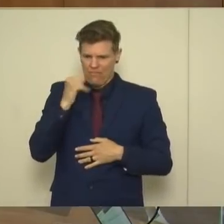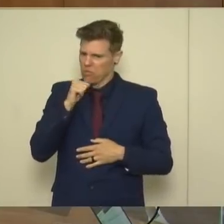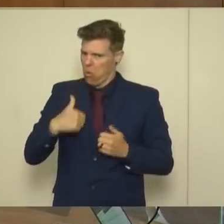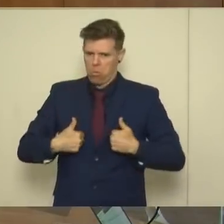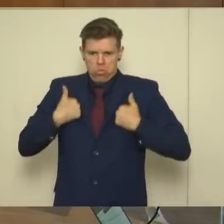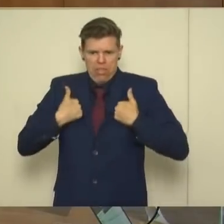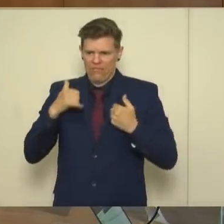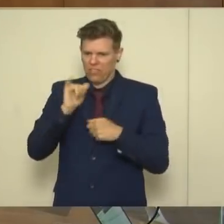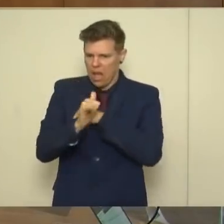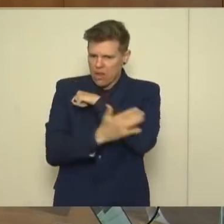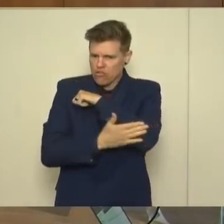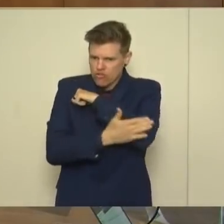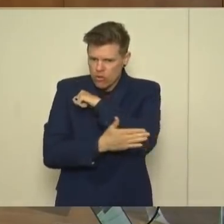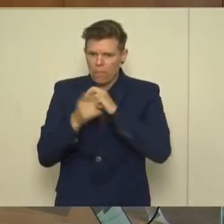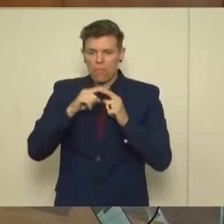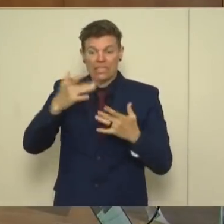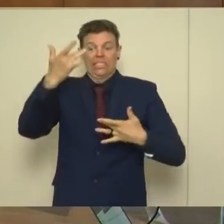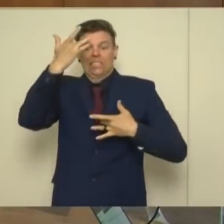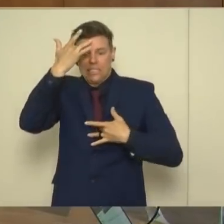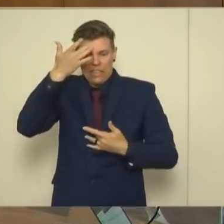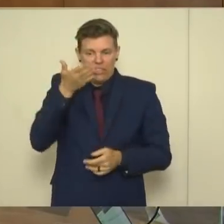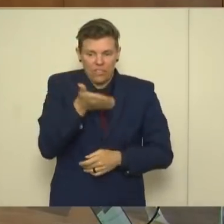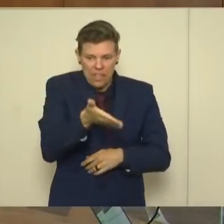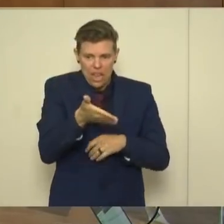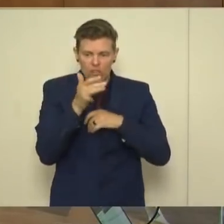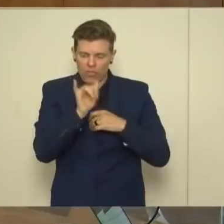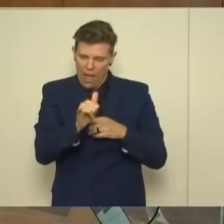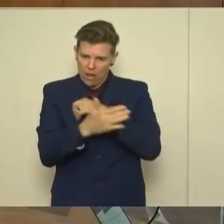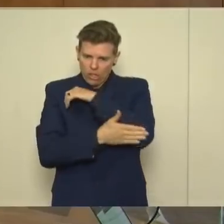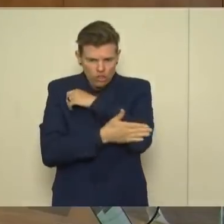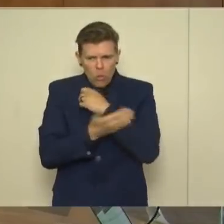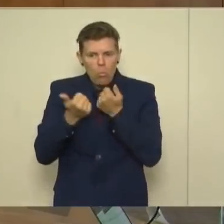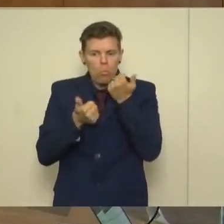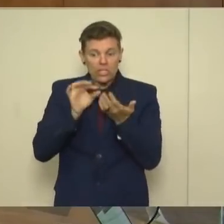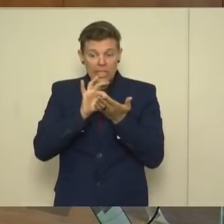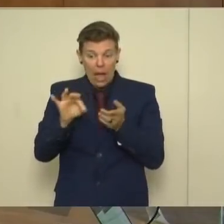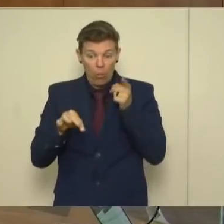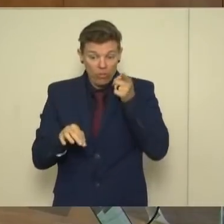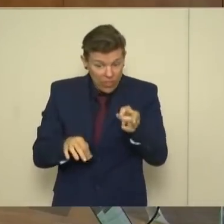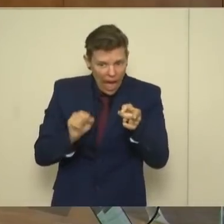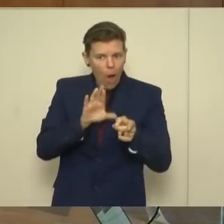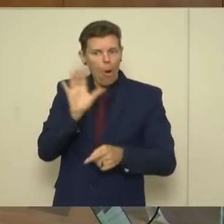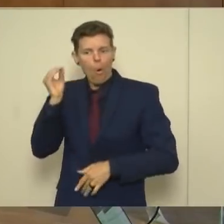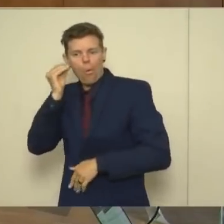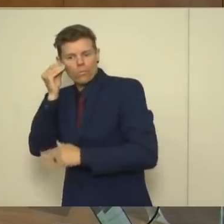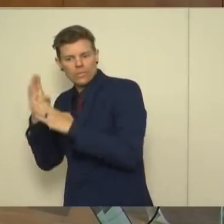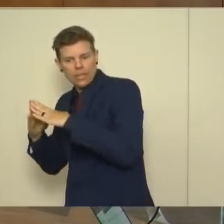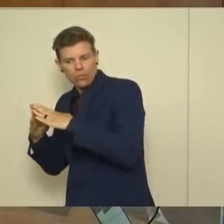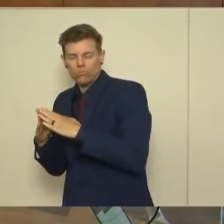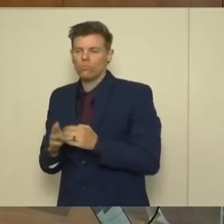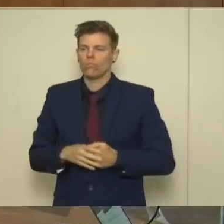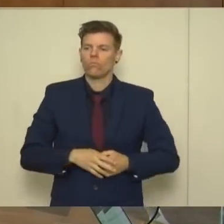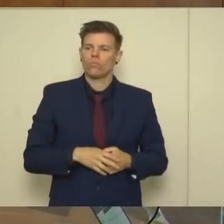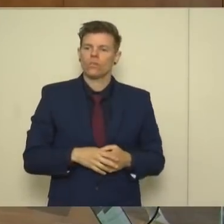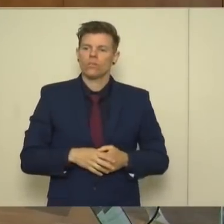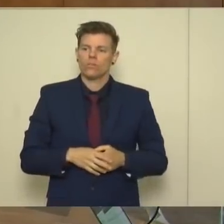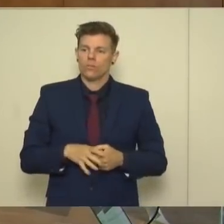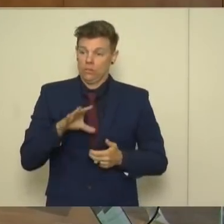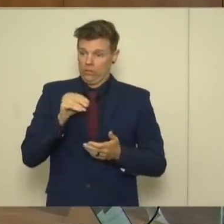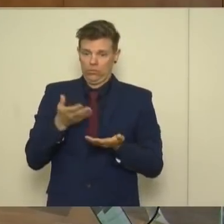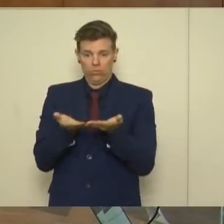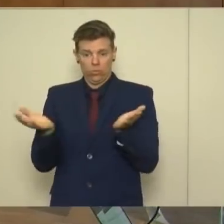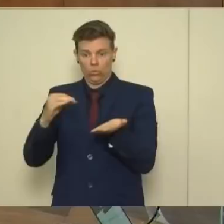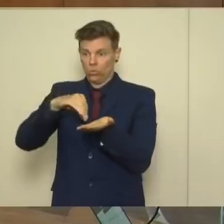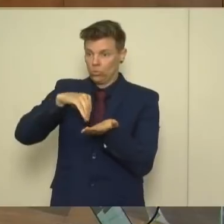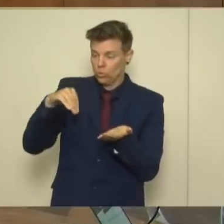work? And also, are those students in particular, does contact tracing, the other things that the state